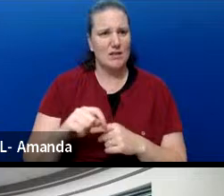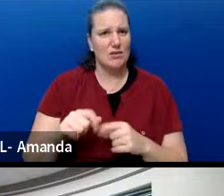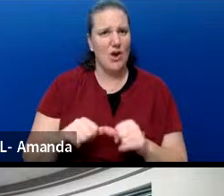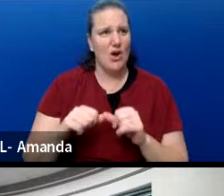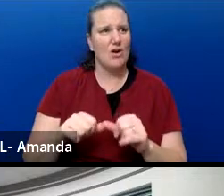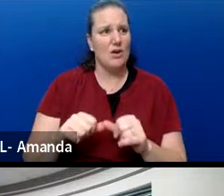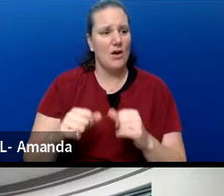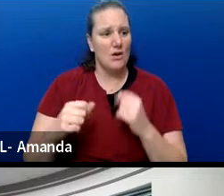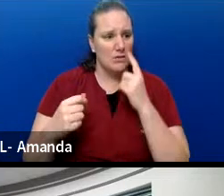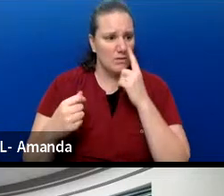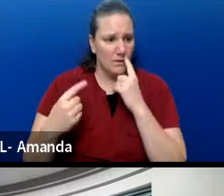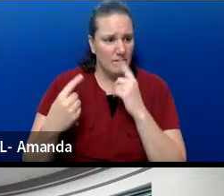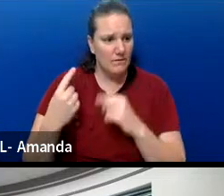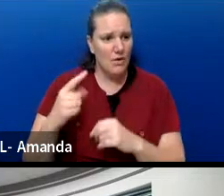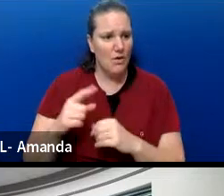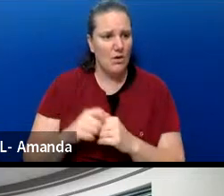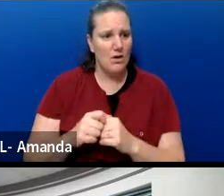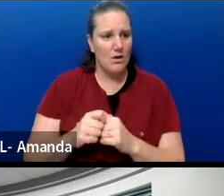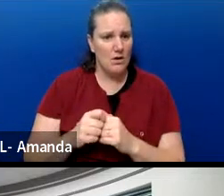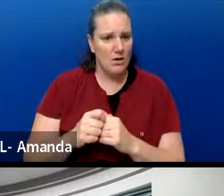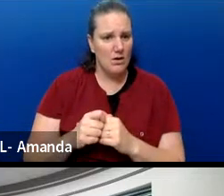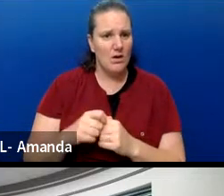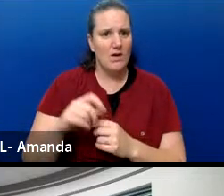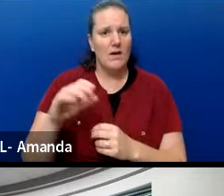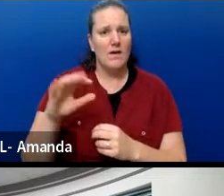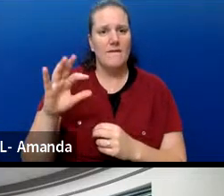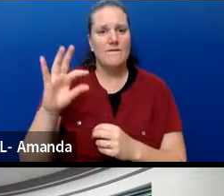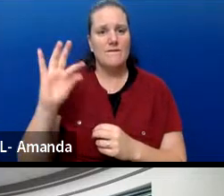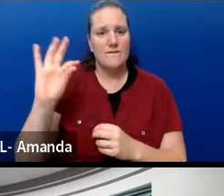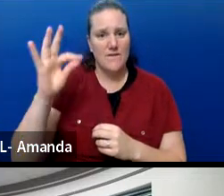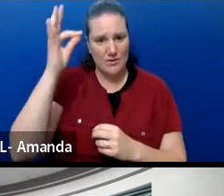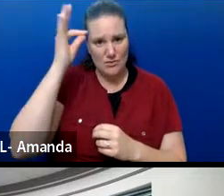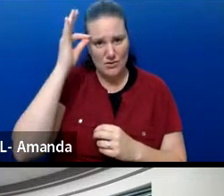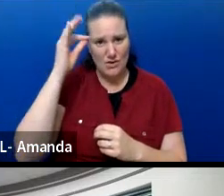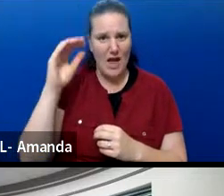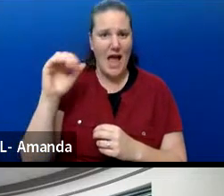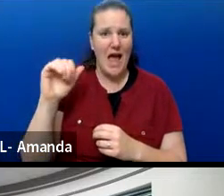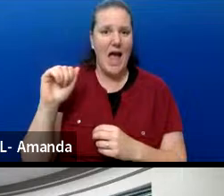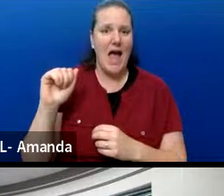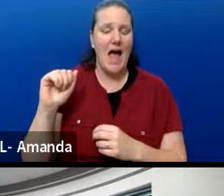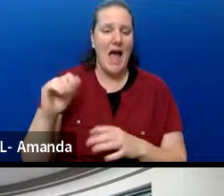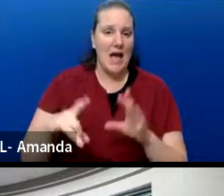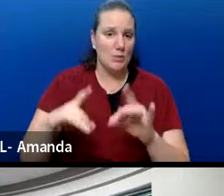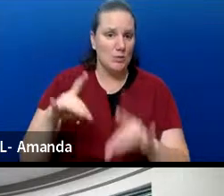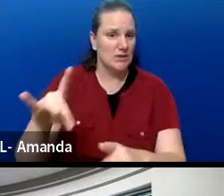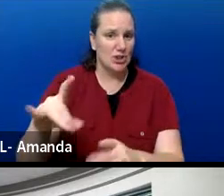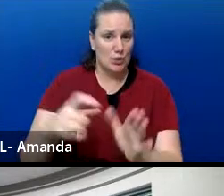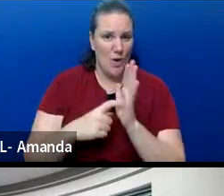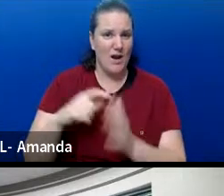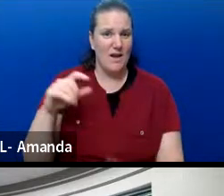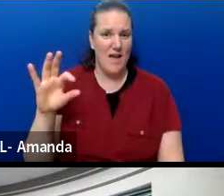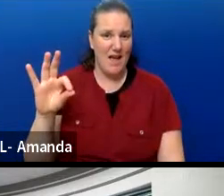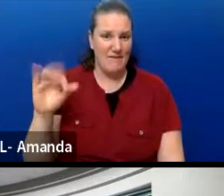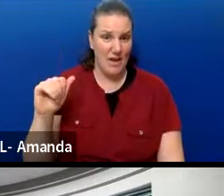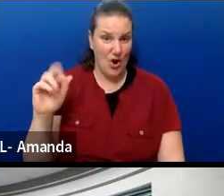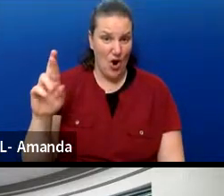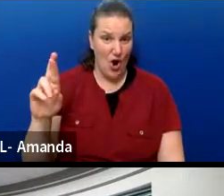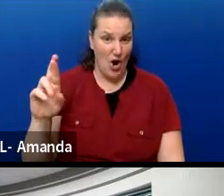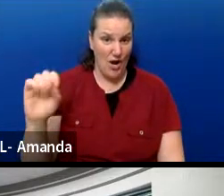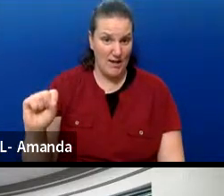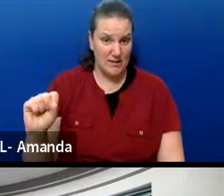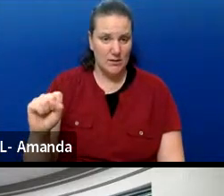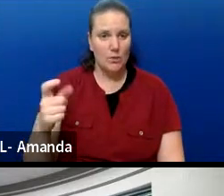the FARs, the Federal Acquisition Requirement. Yes. We have put on a training